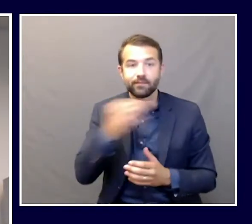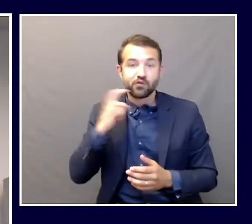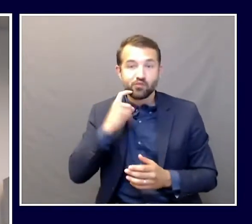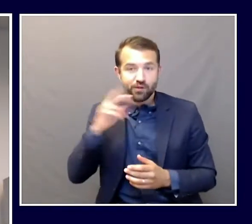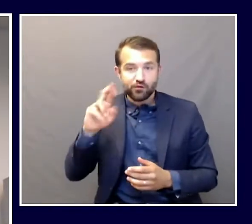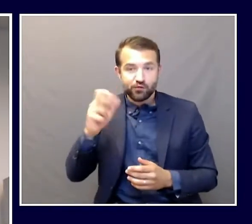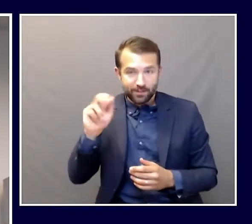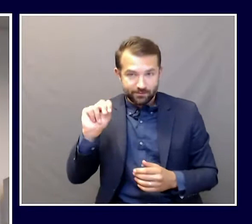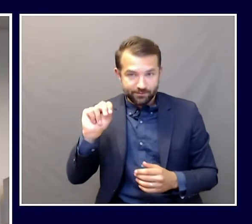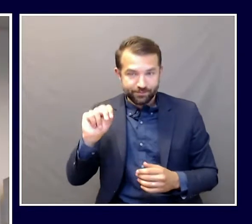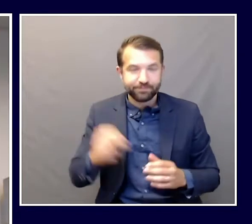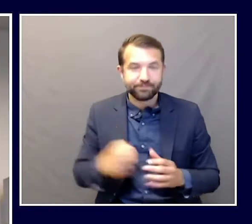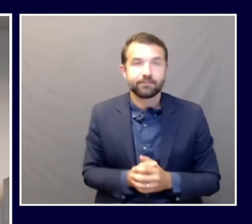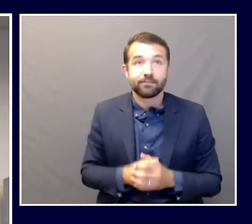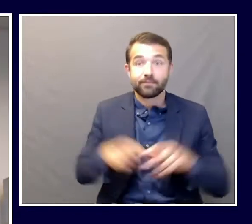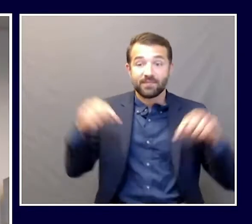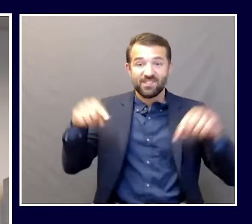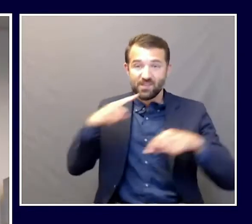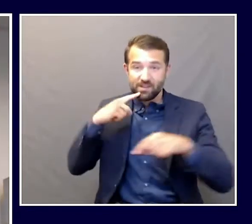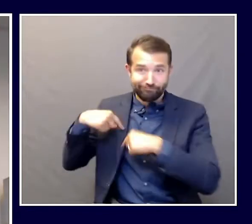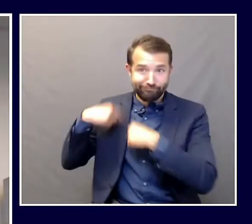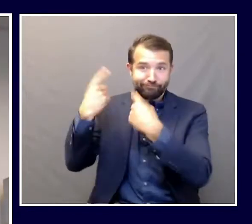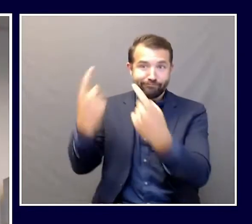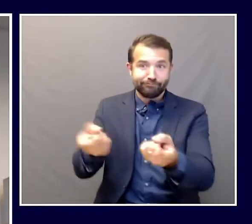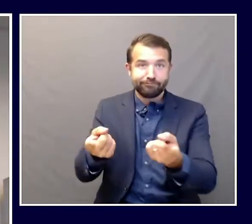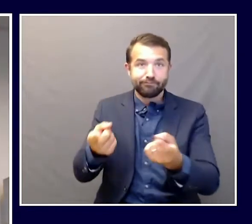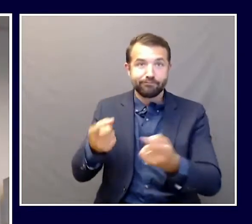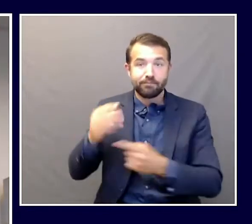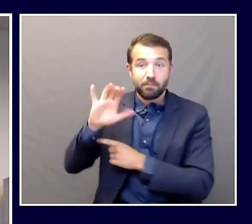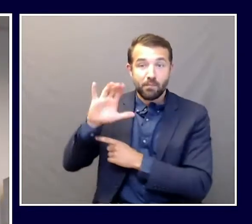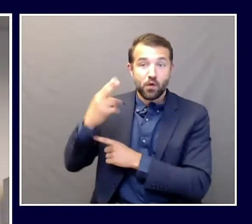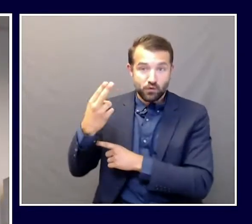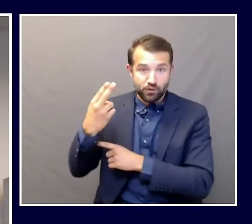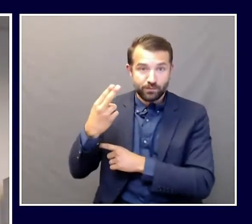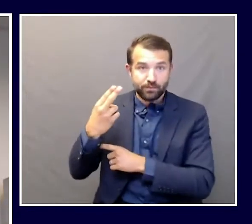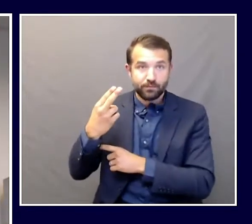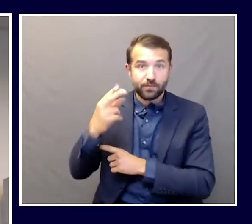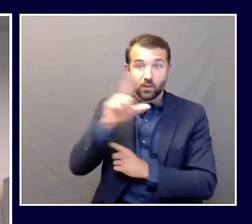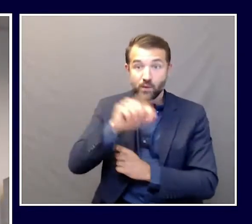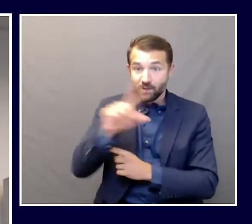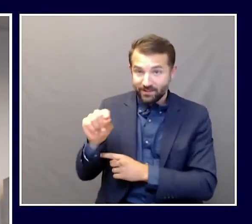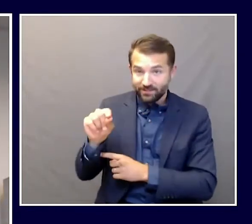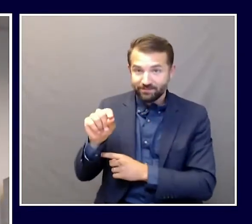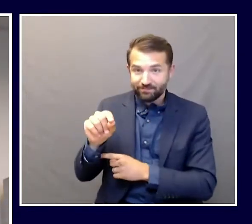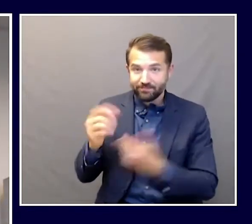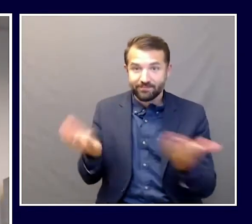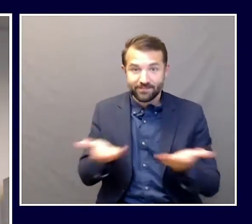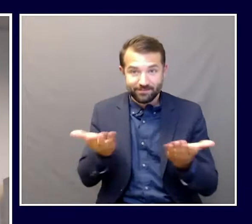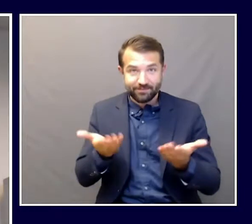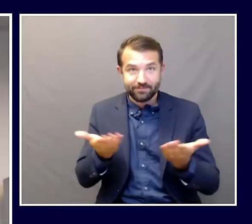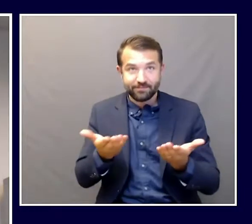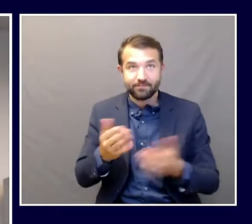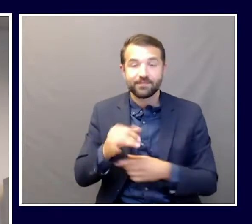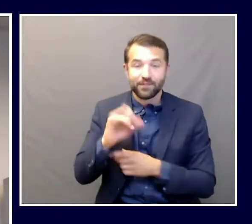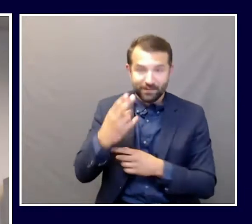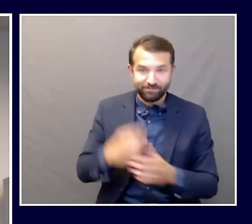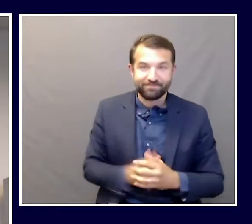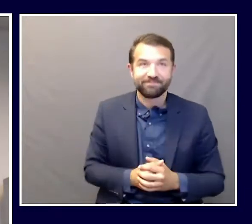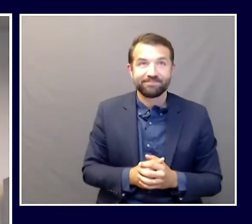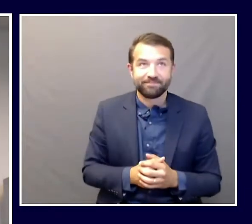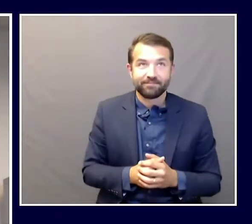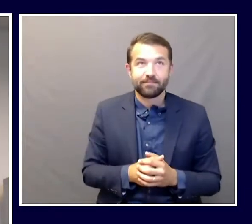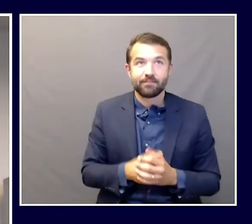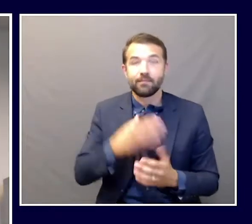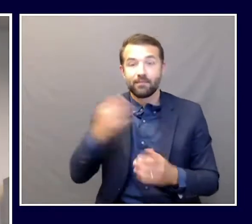with us since March or so of 2020. And so Josh, Dr. Thibodeau, if you happen to